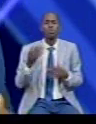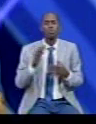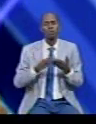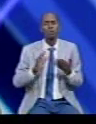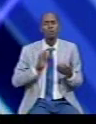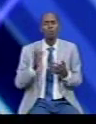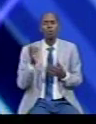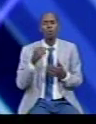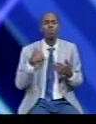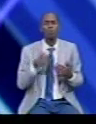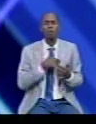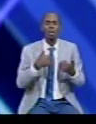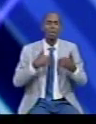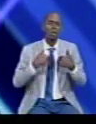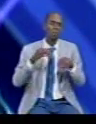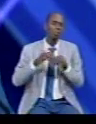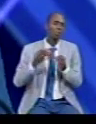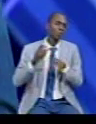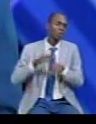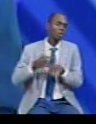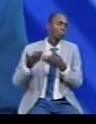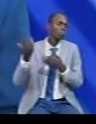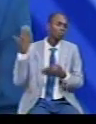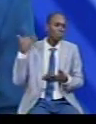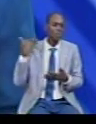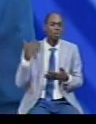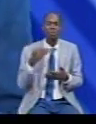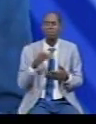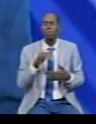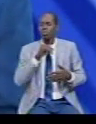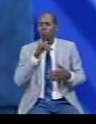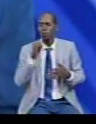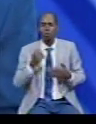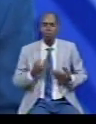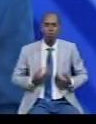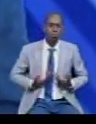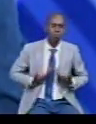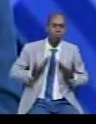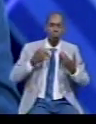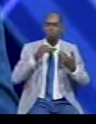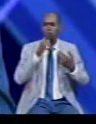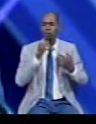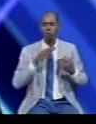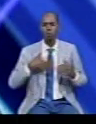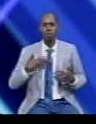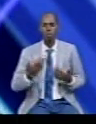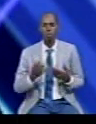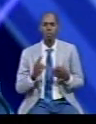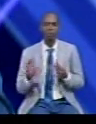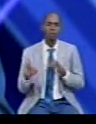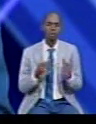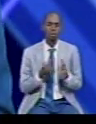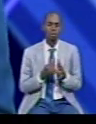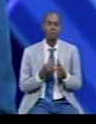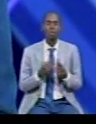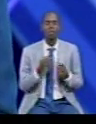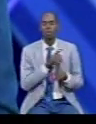nonchalant about these converts, today we are repenting. And we are saying, Lord, we will